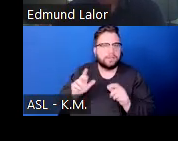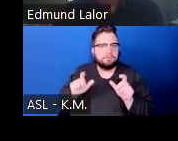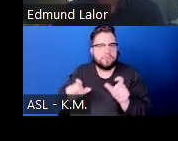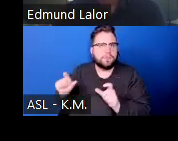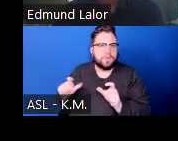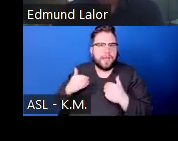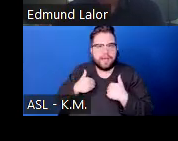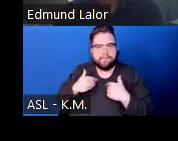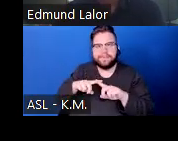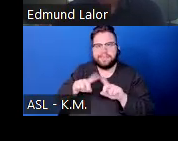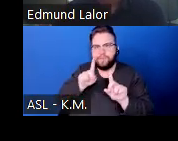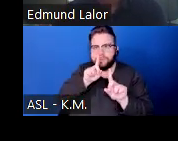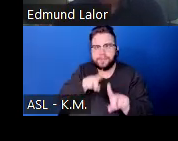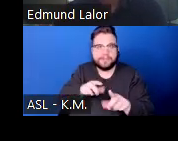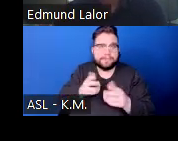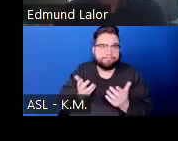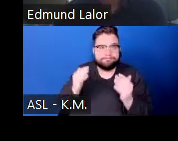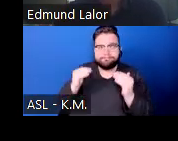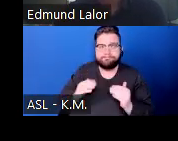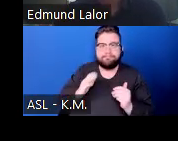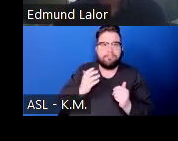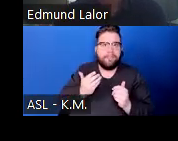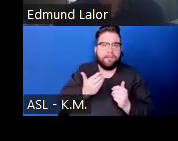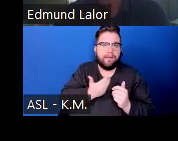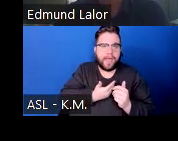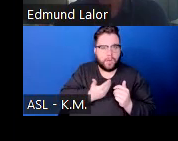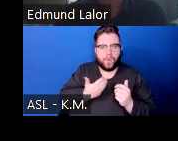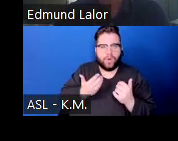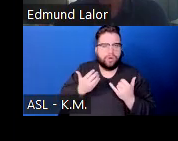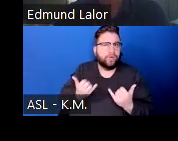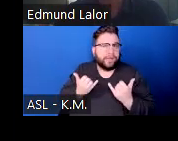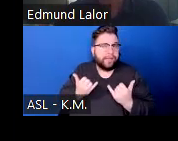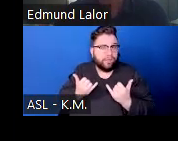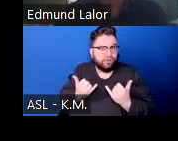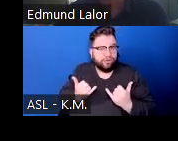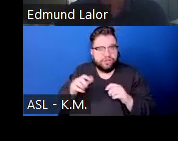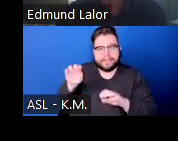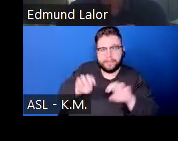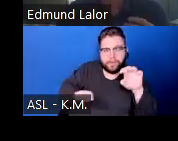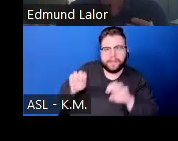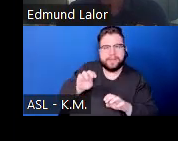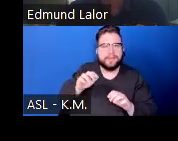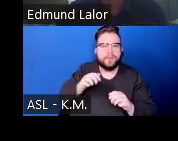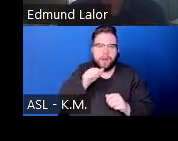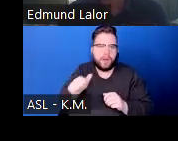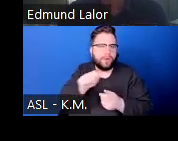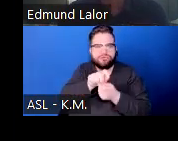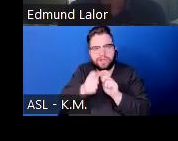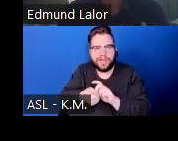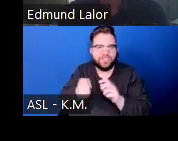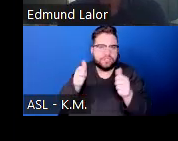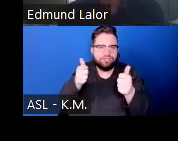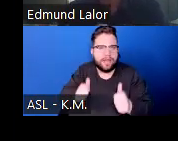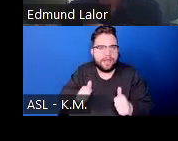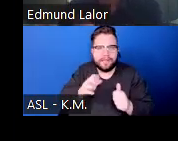Okay, so our particular experiment, we're not going to degrade the speech quite as badly as we did in that example I showed you. We're more interested in studying